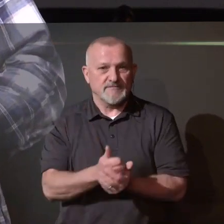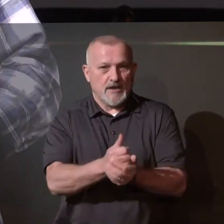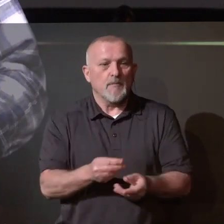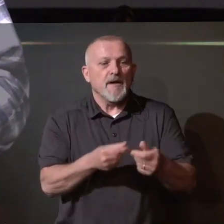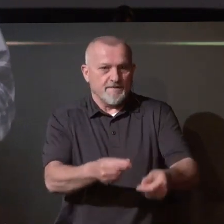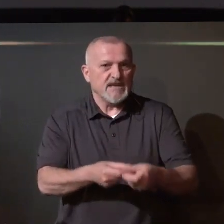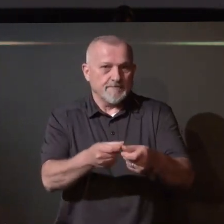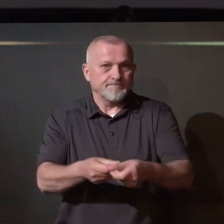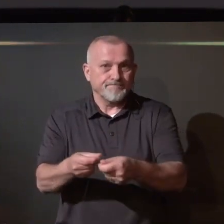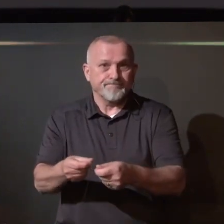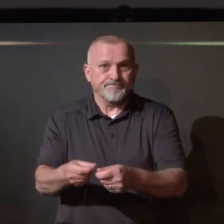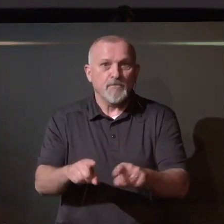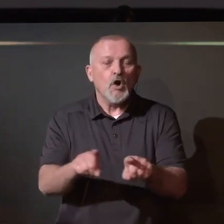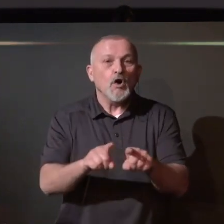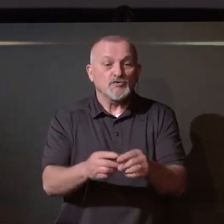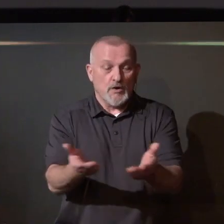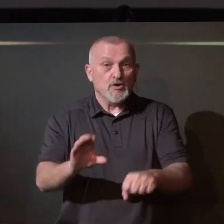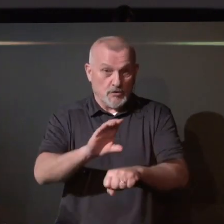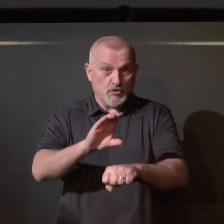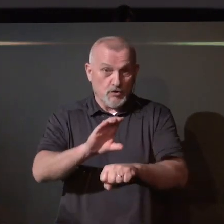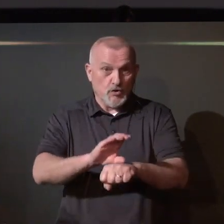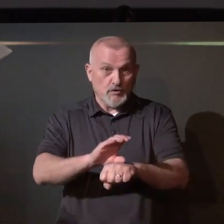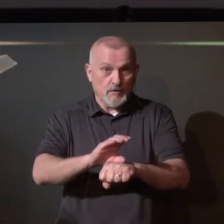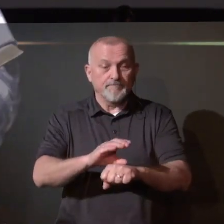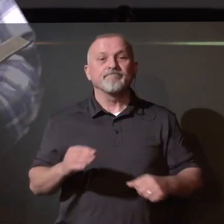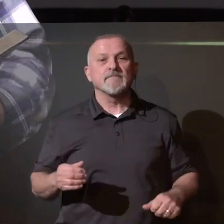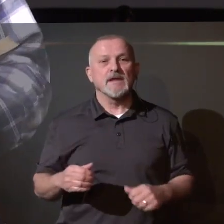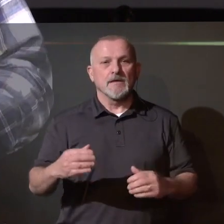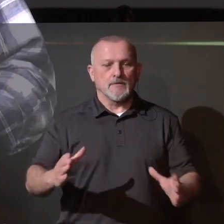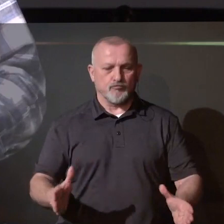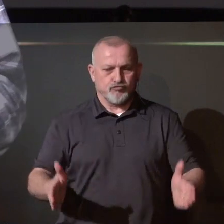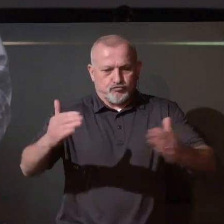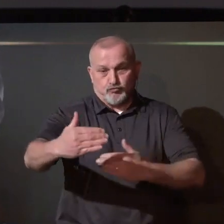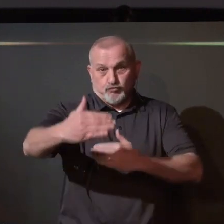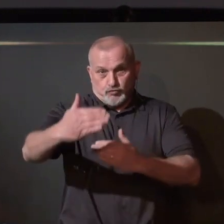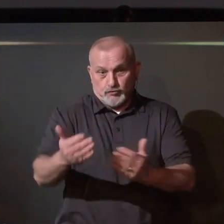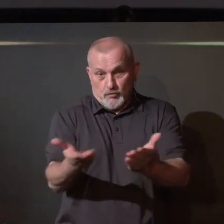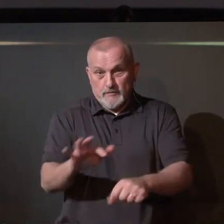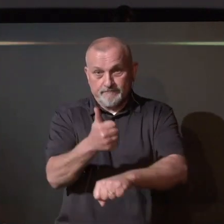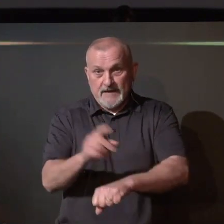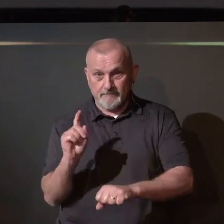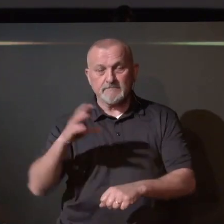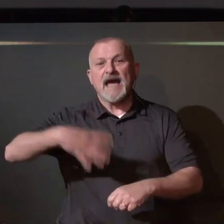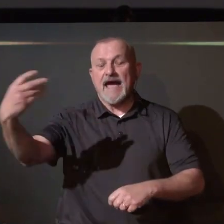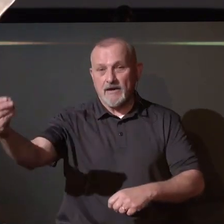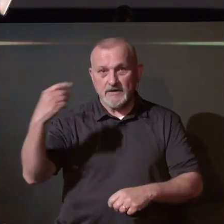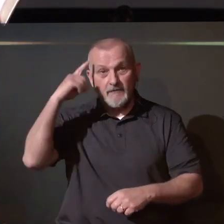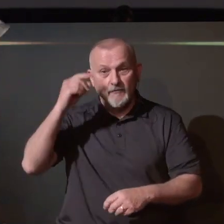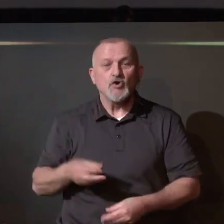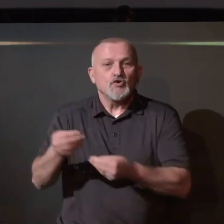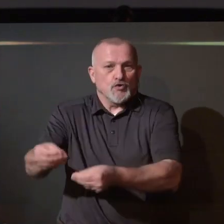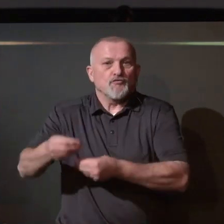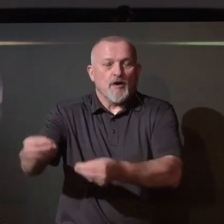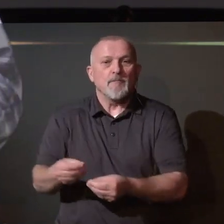the doors here at the terrace, so you can stop by, drop off grocery items. The list is on CF Facebook. You